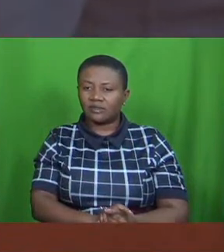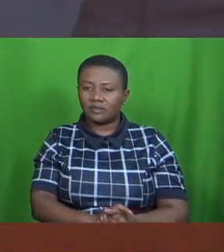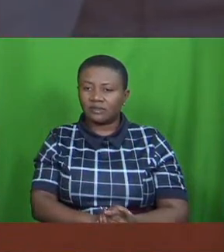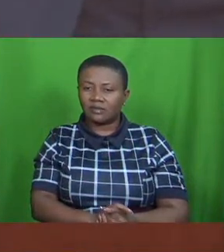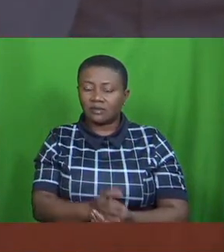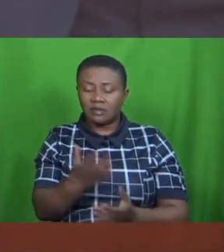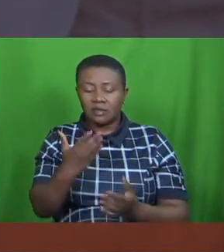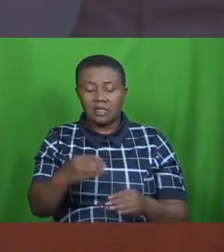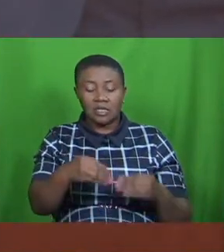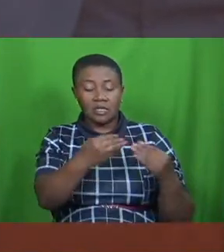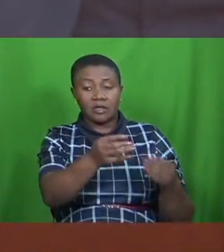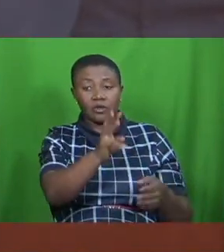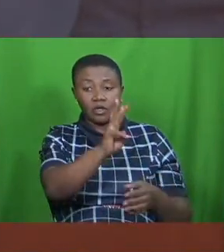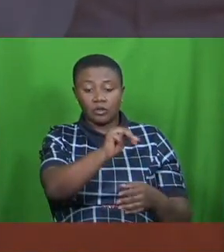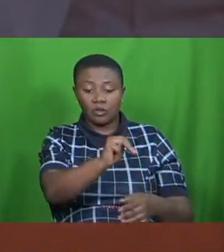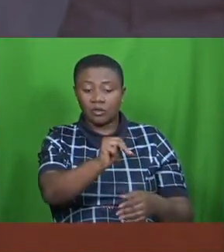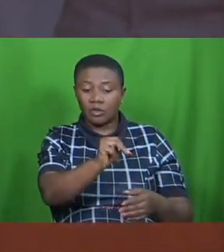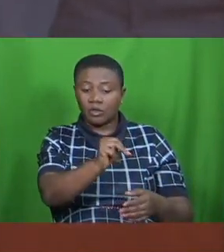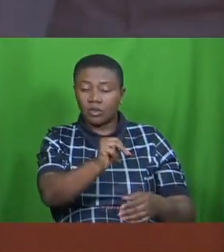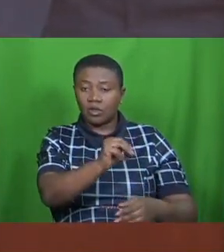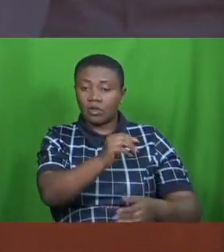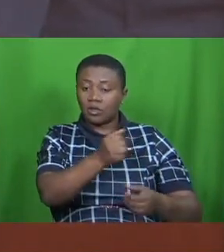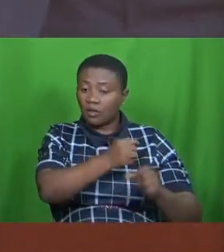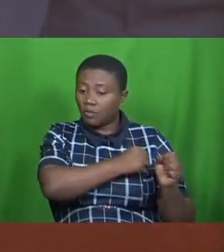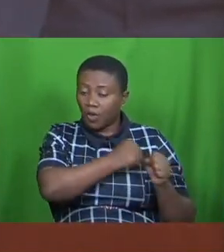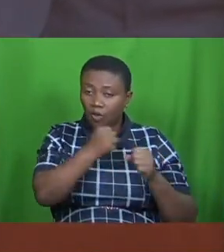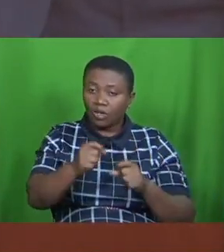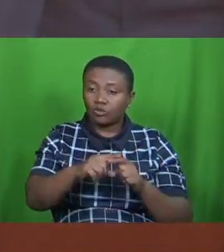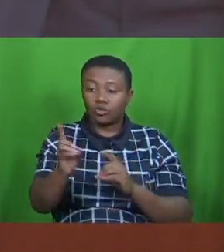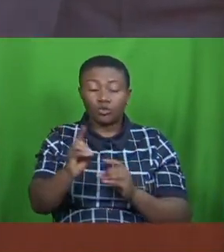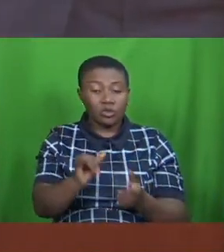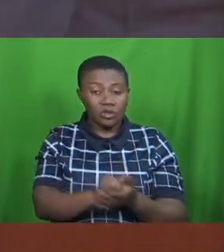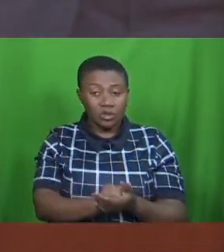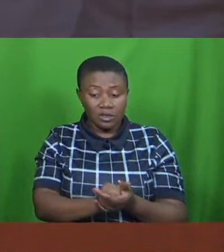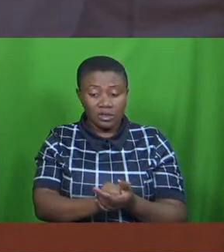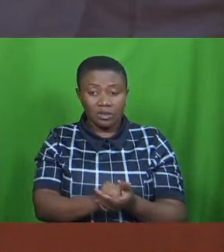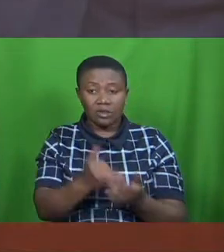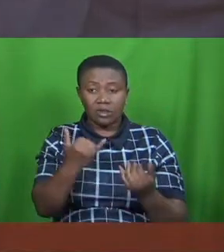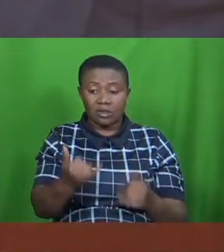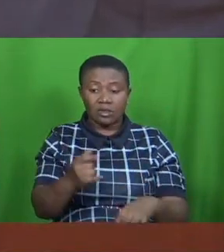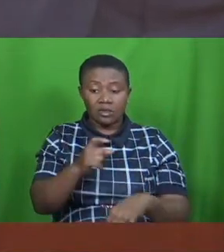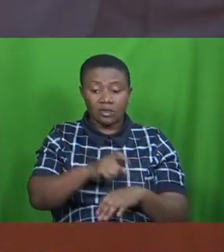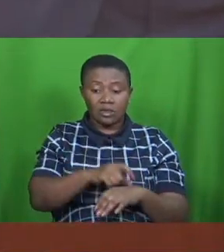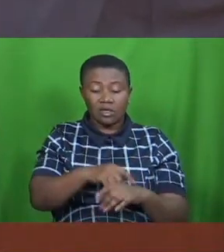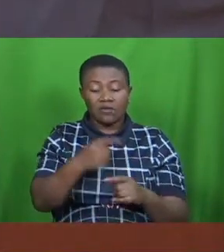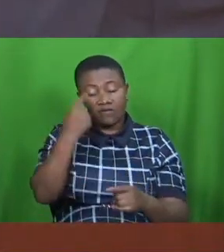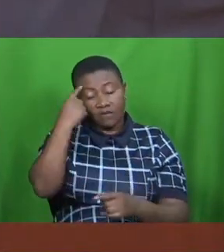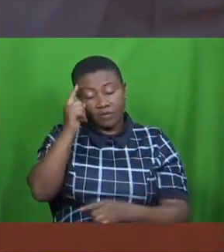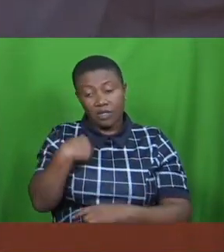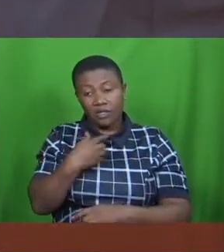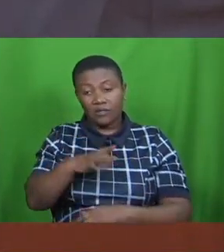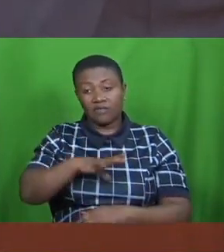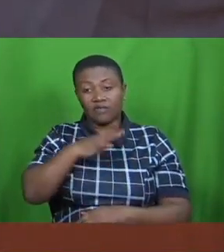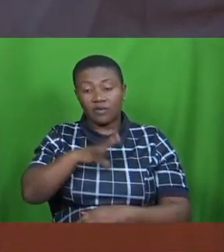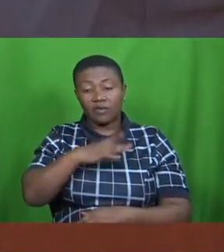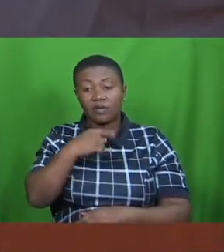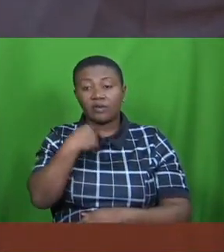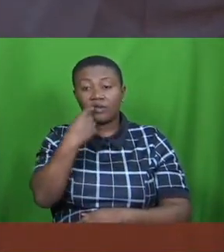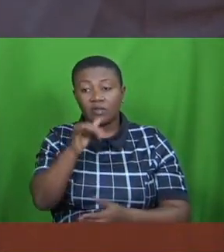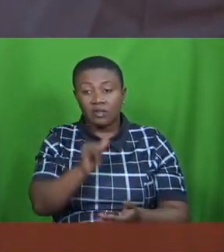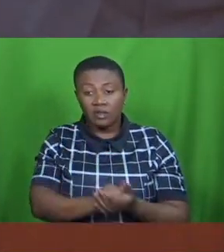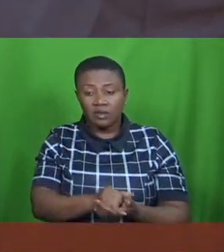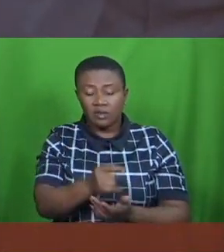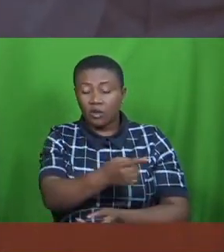him the authority to do so, and this is the time for me to formally inform you to submit all